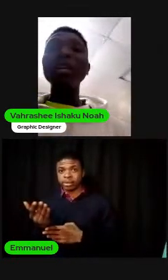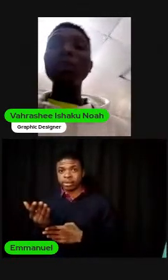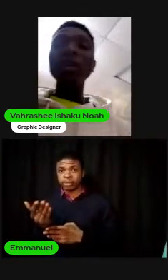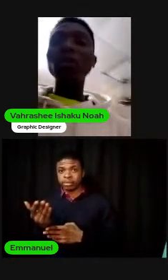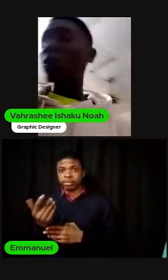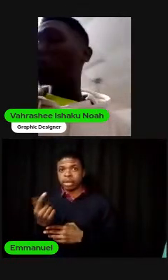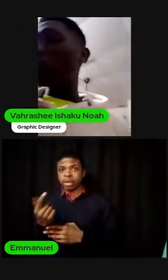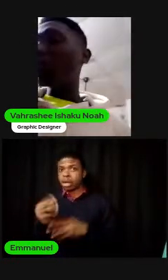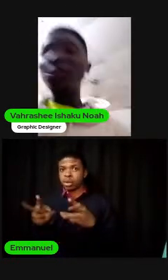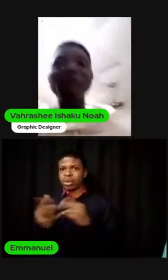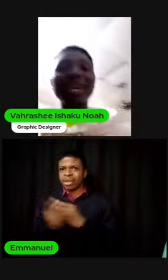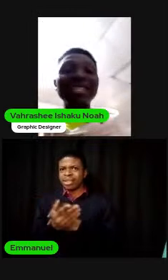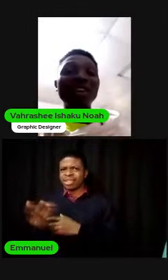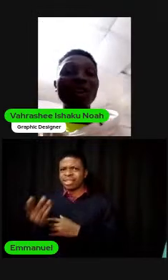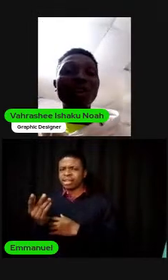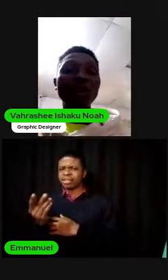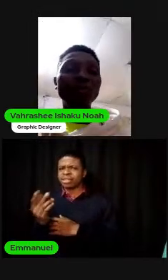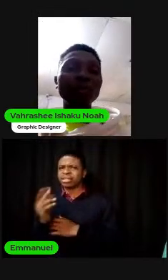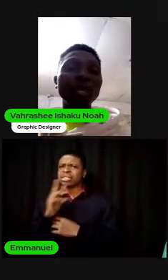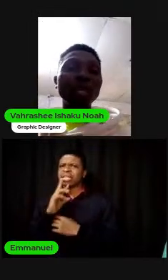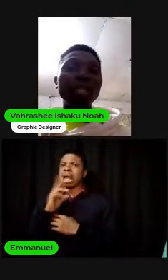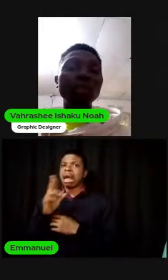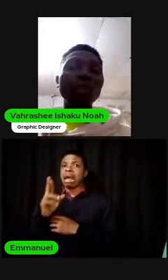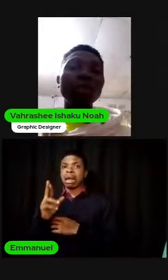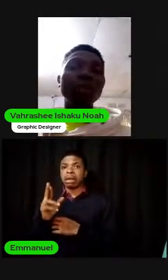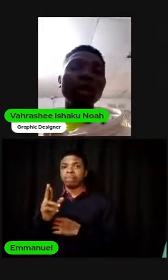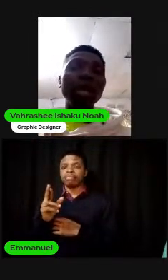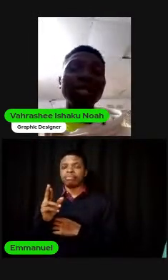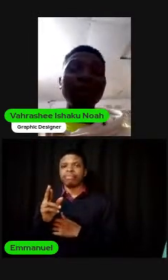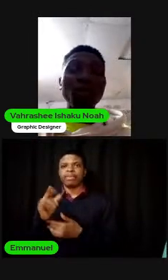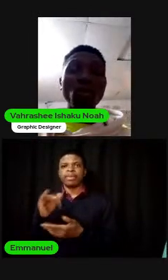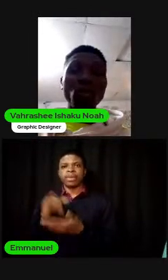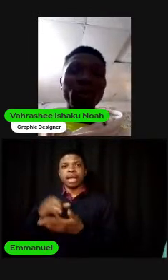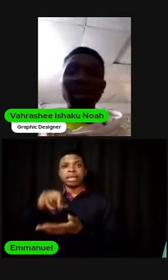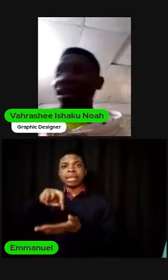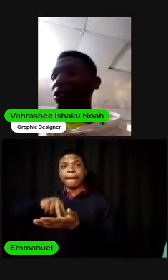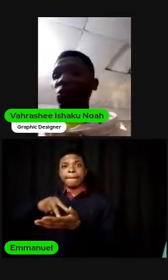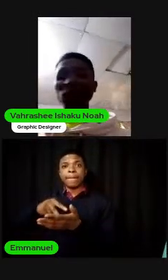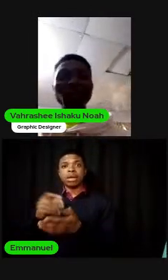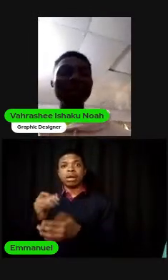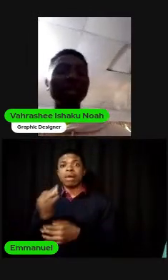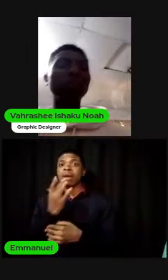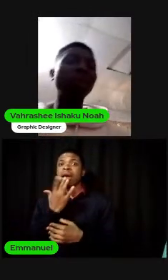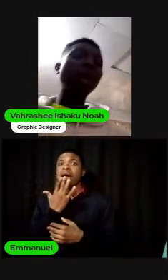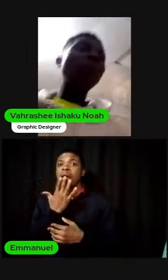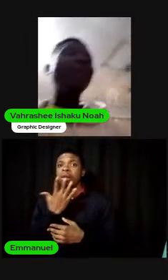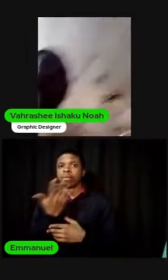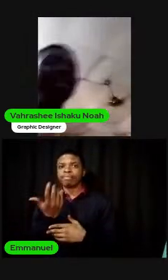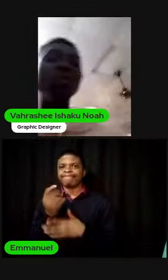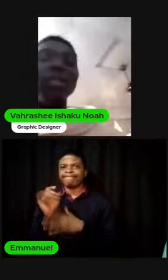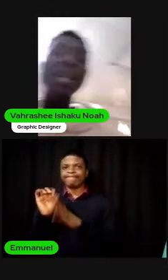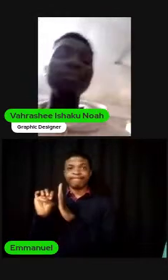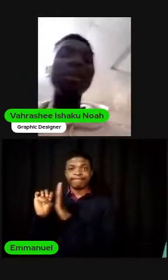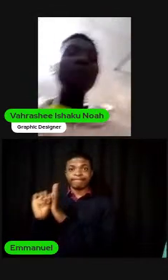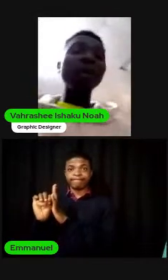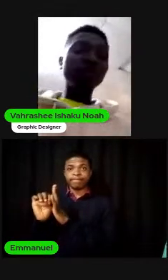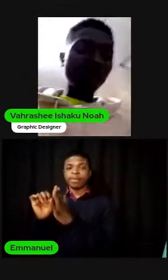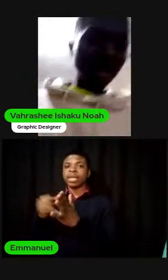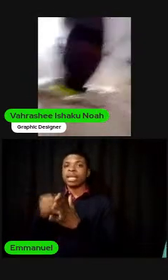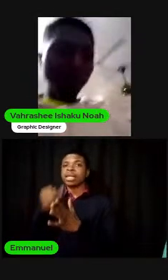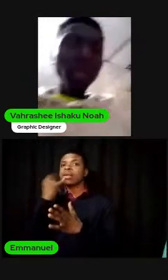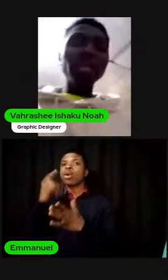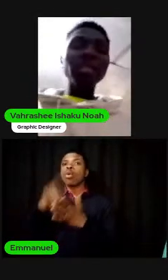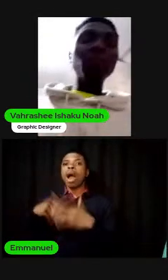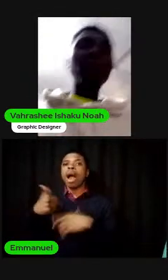something look is what we refer to as the color. It is what example. It is what makes the flower red. You see that the flower is